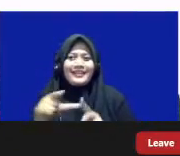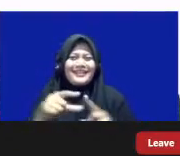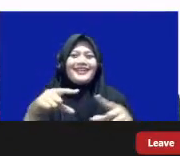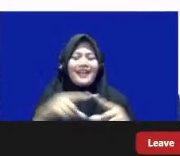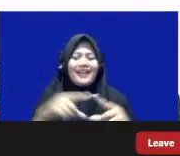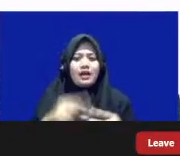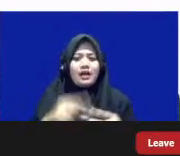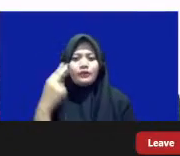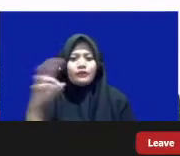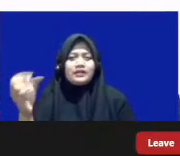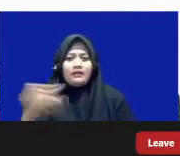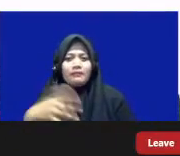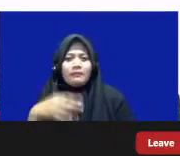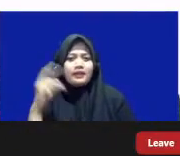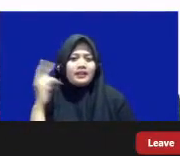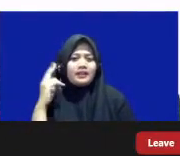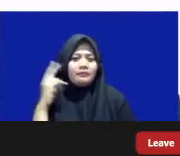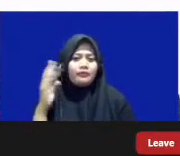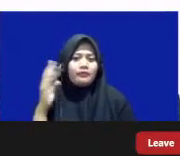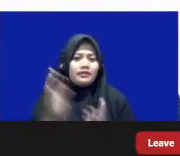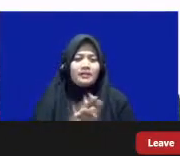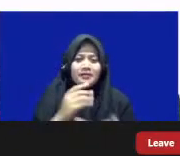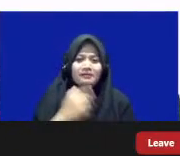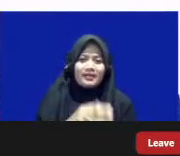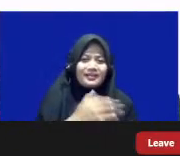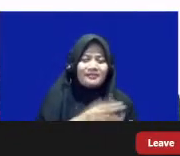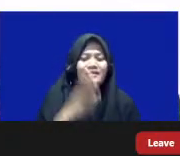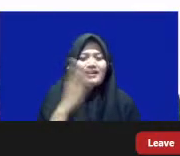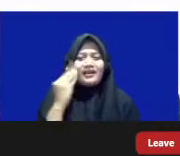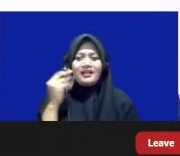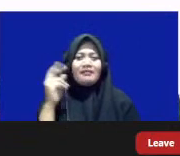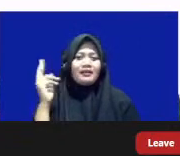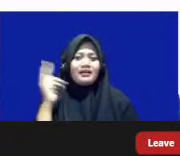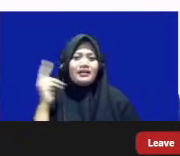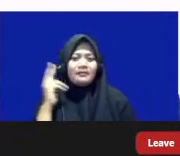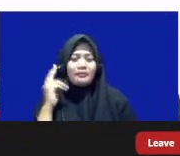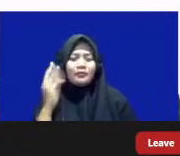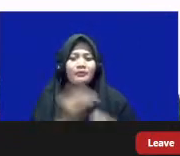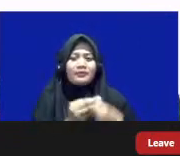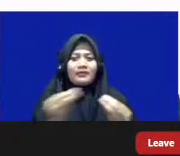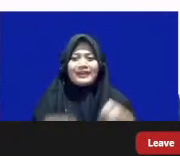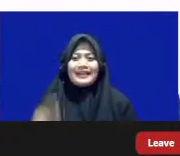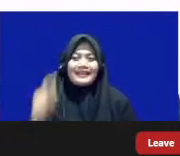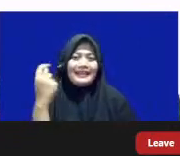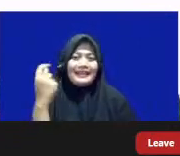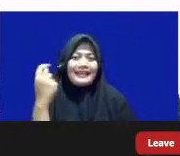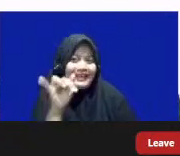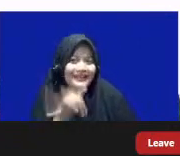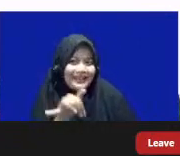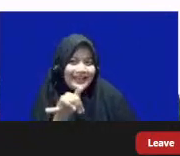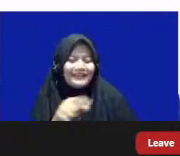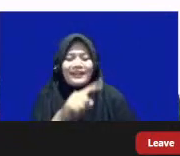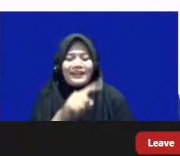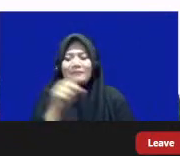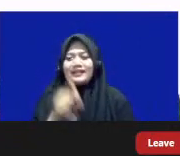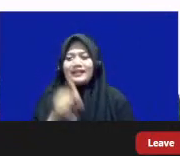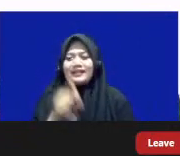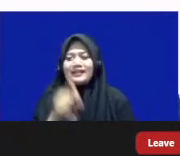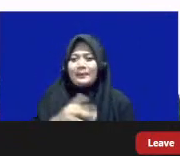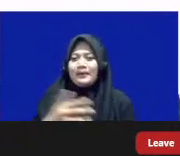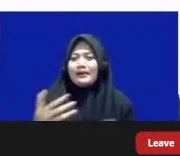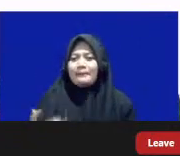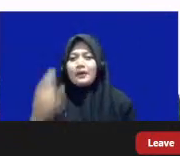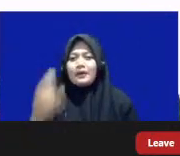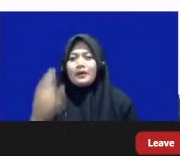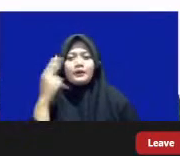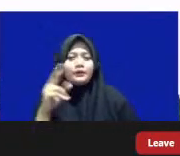sharing your experiences as Tagana representative. The same question for Mrs. Niger. How